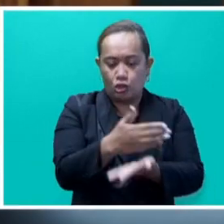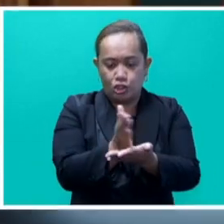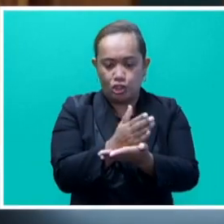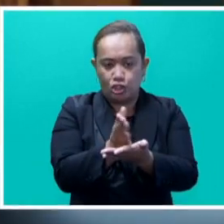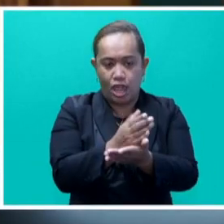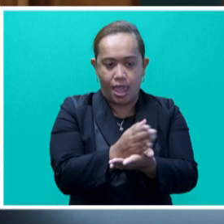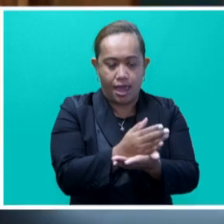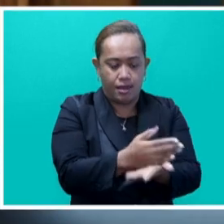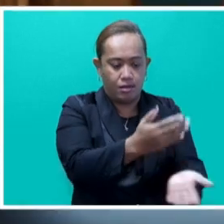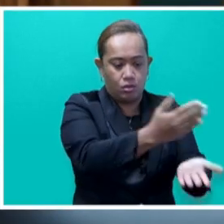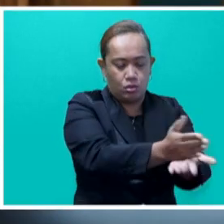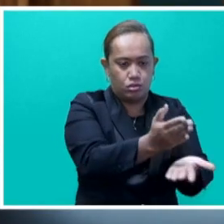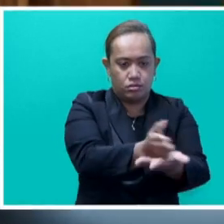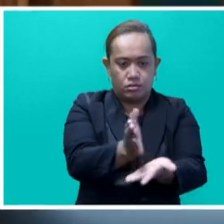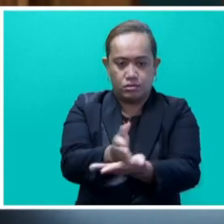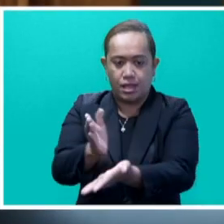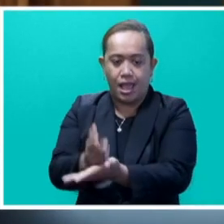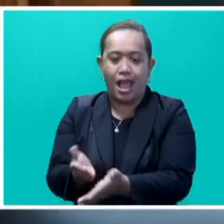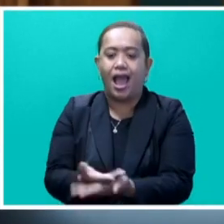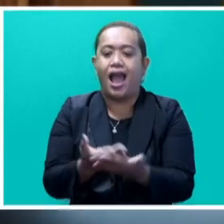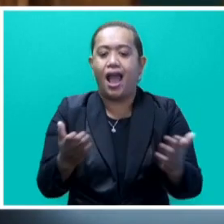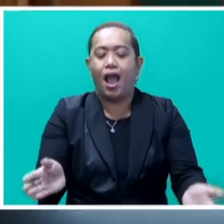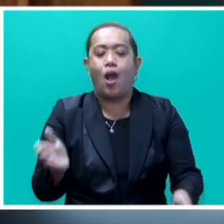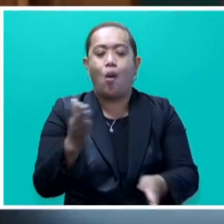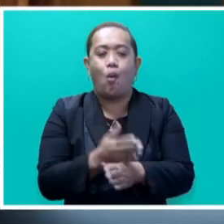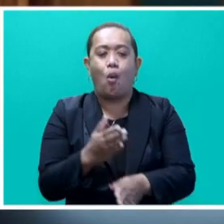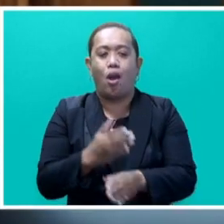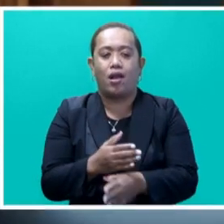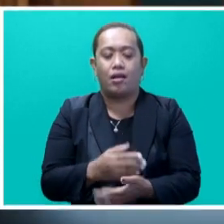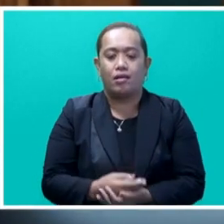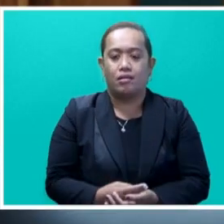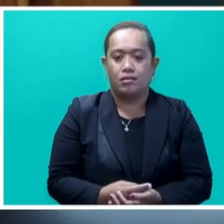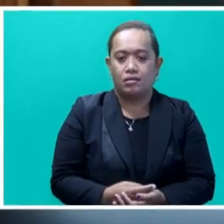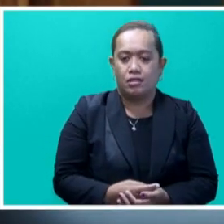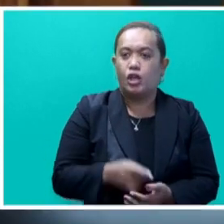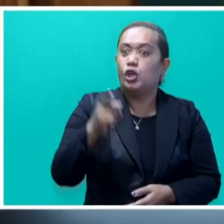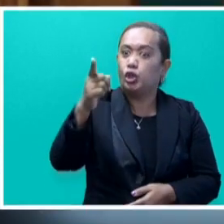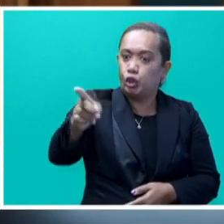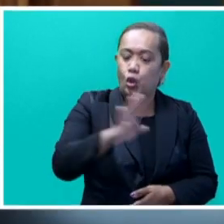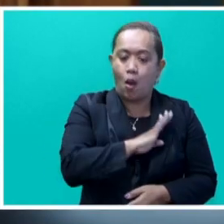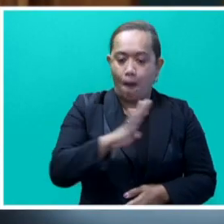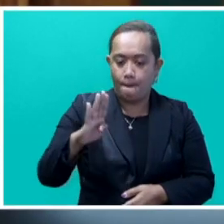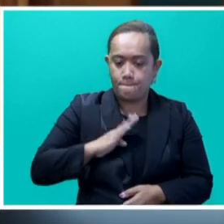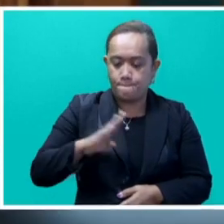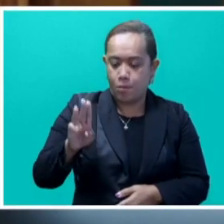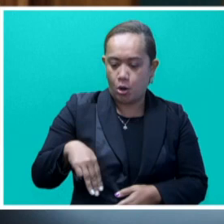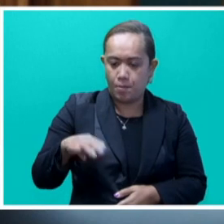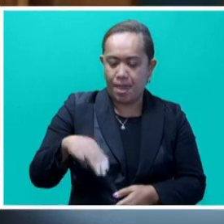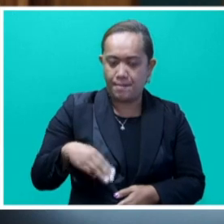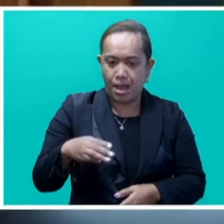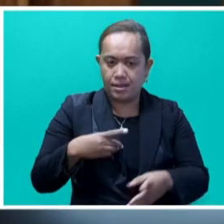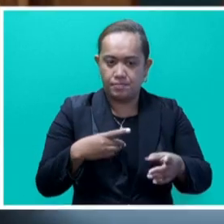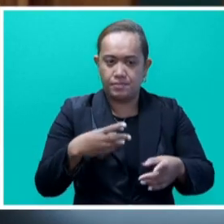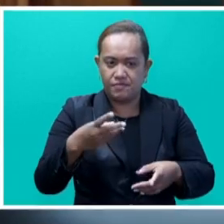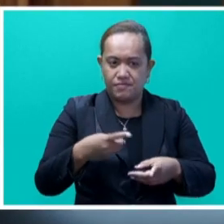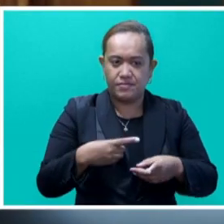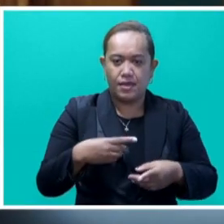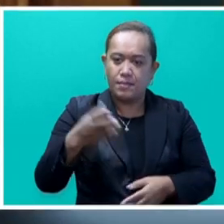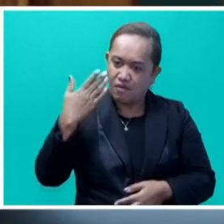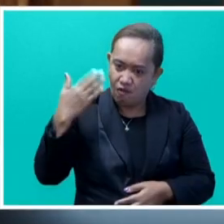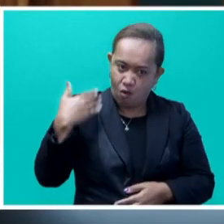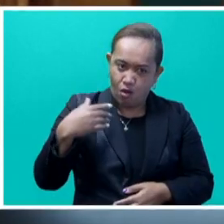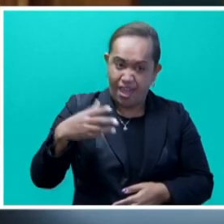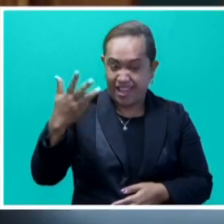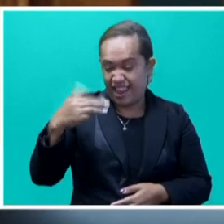how different classes of shares work. This is despite him being a board member of Fiji Pine Limited back in the 1990s, when